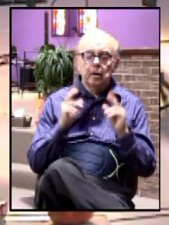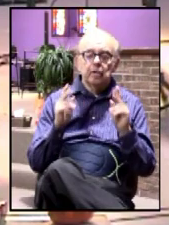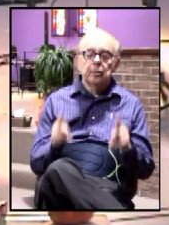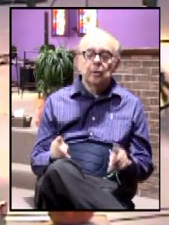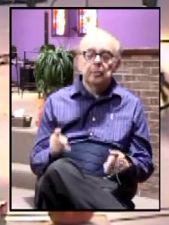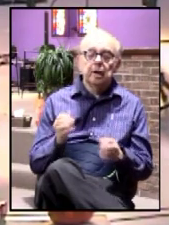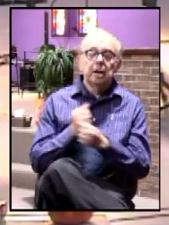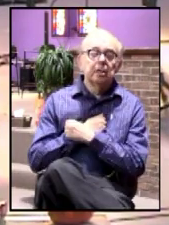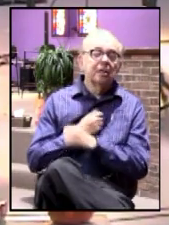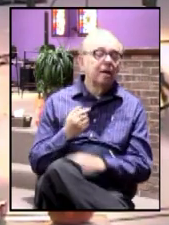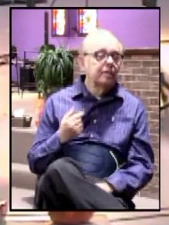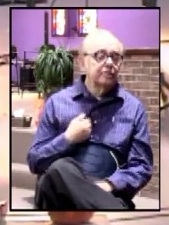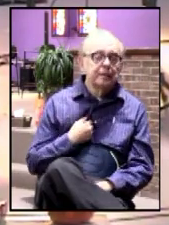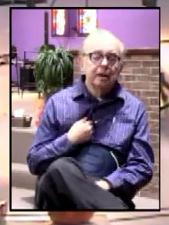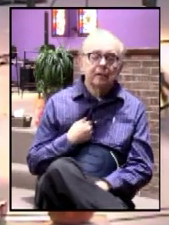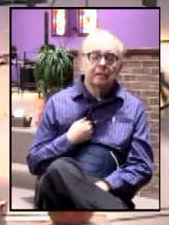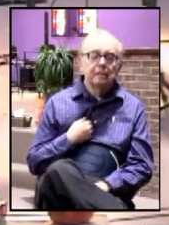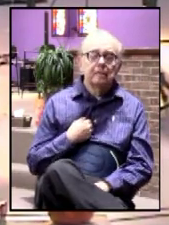Nobody loves me.